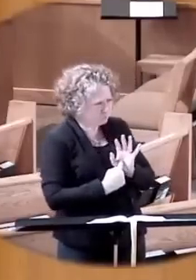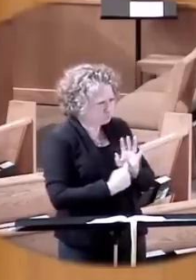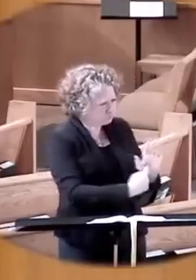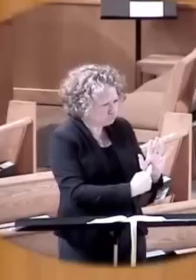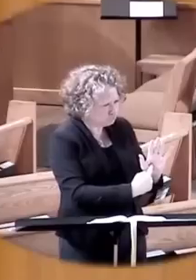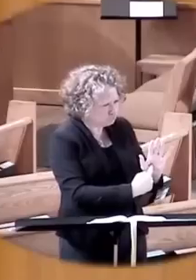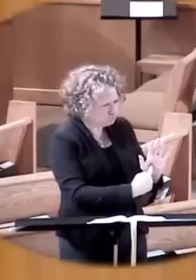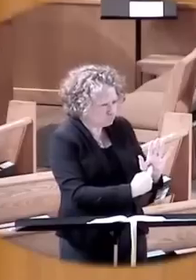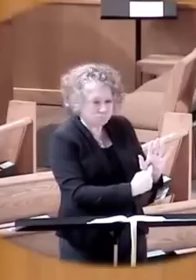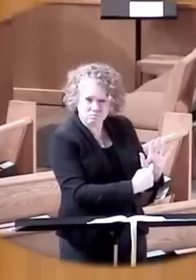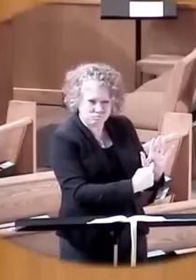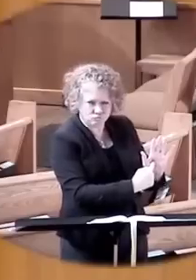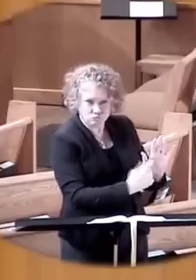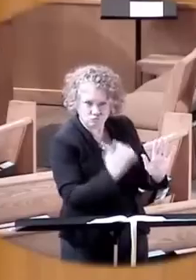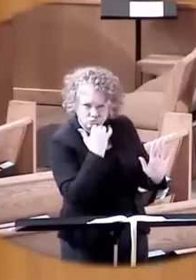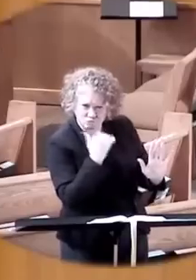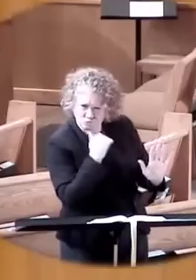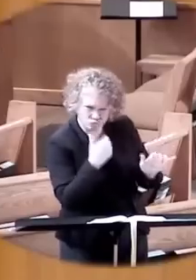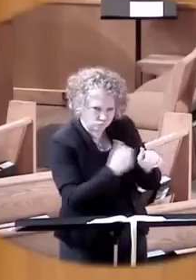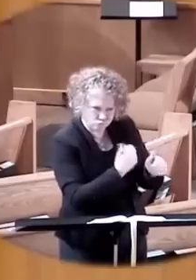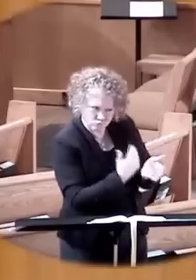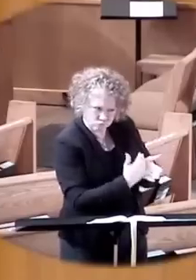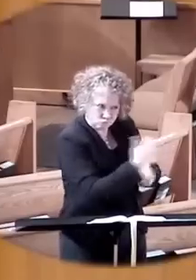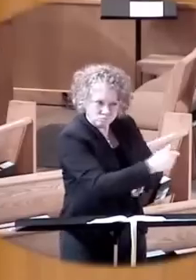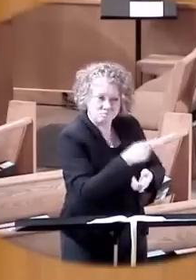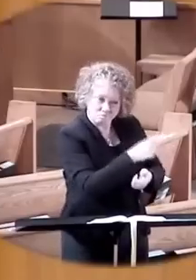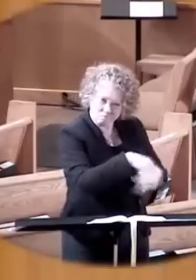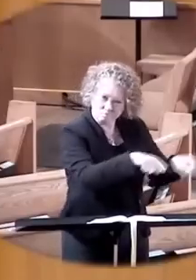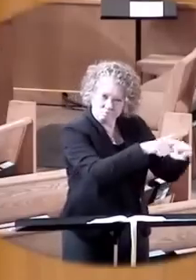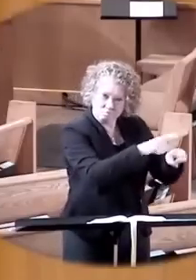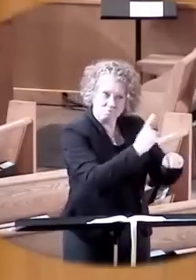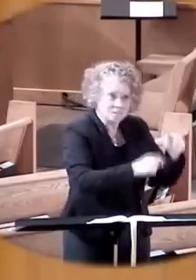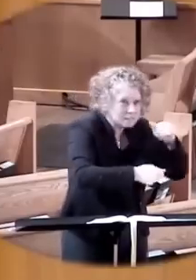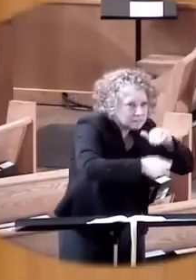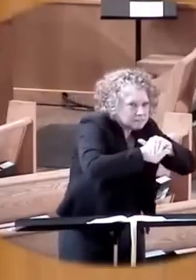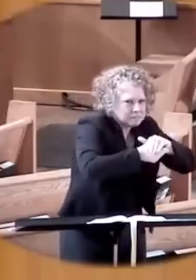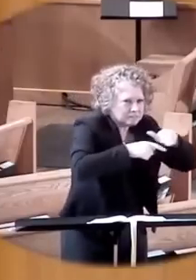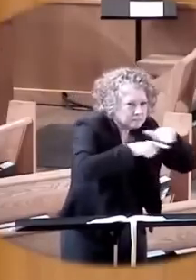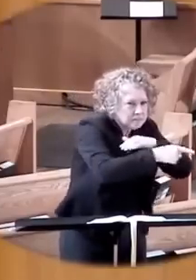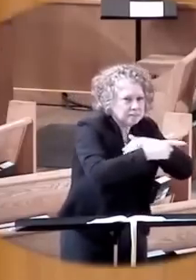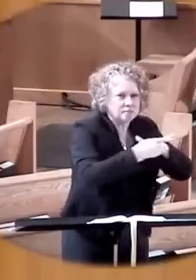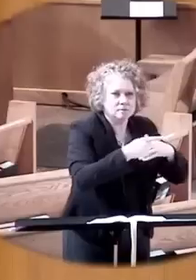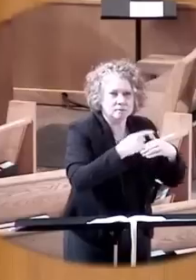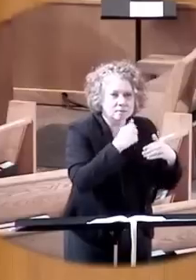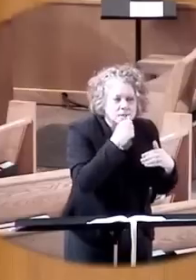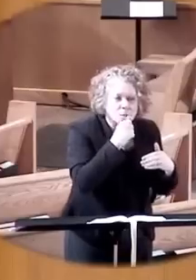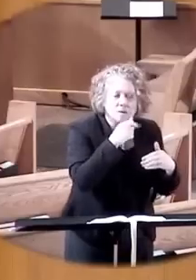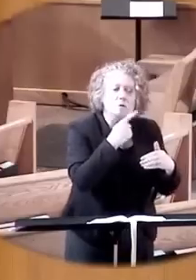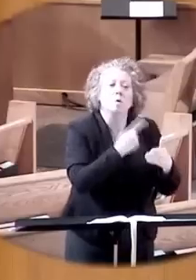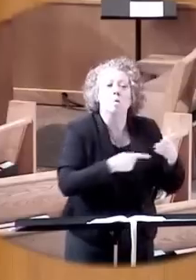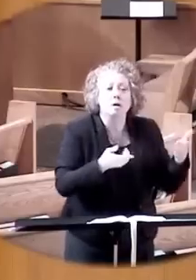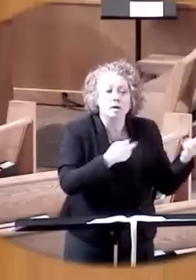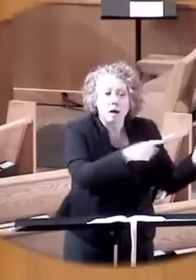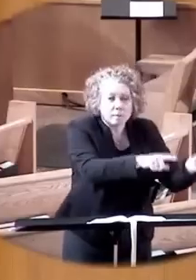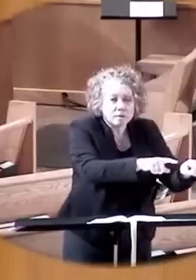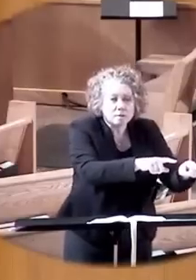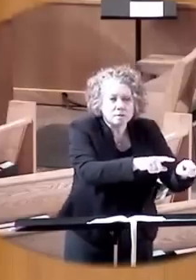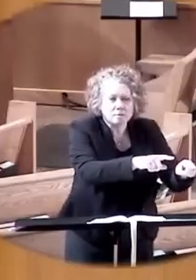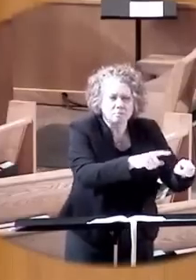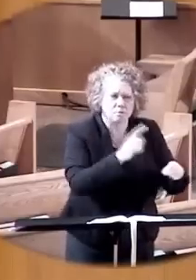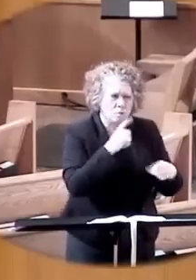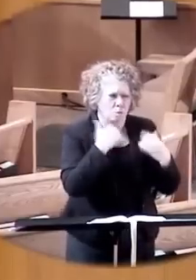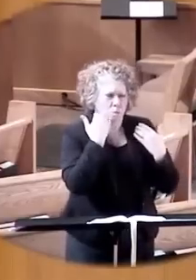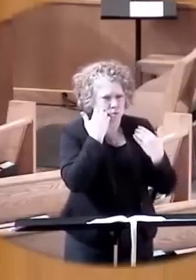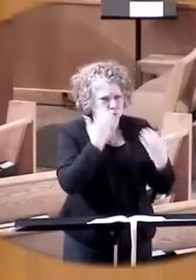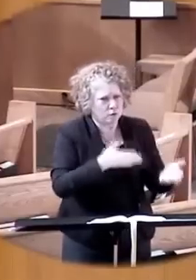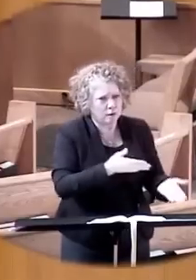even to mention the things done by them in secret. But everything exposed by the light